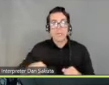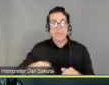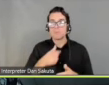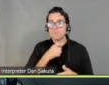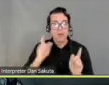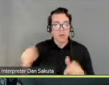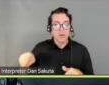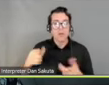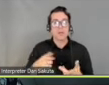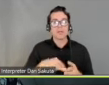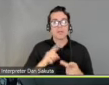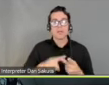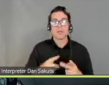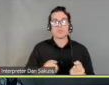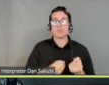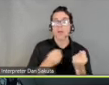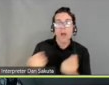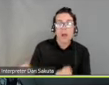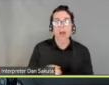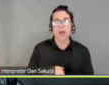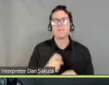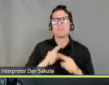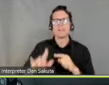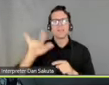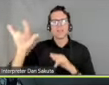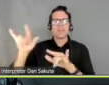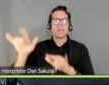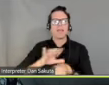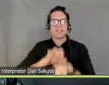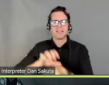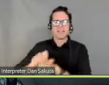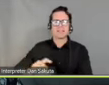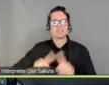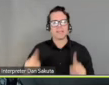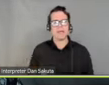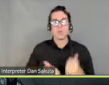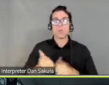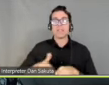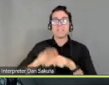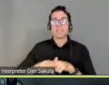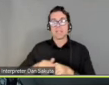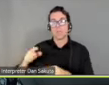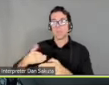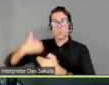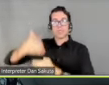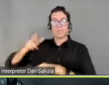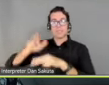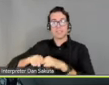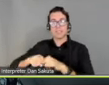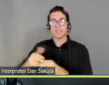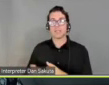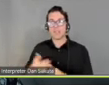drive? Different airlines are doing things differently. Which seat is best? Window seats, actually, because you can minimize the number of people near